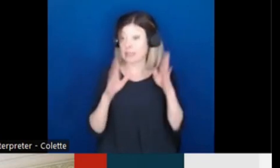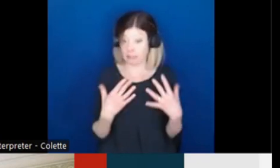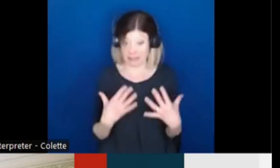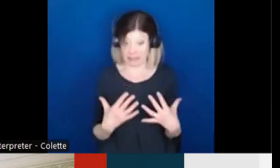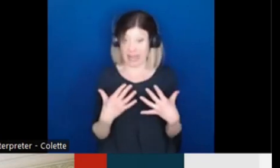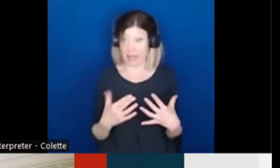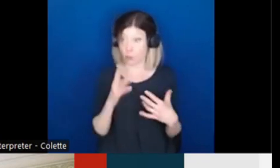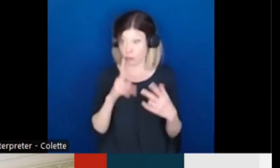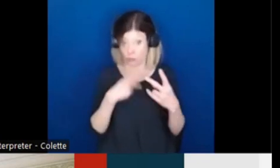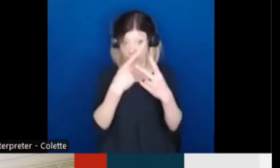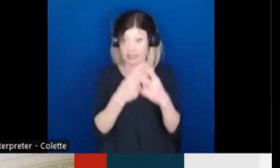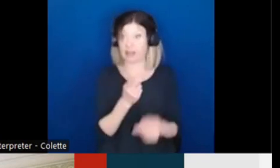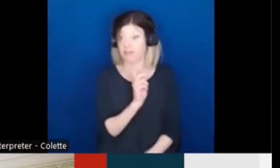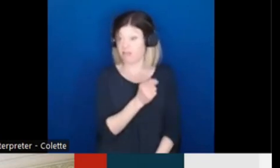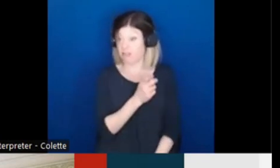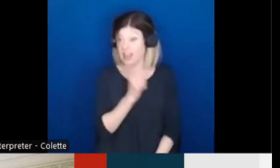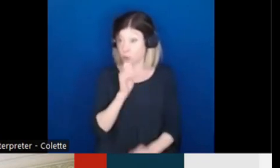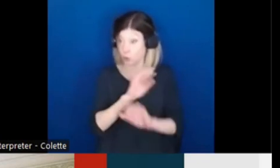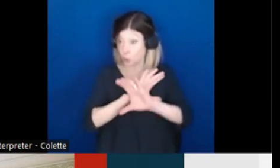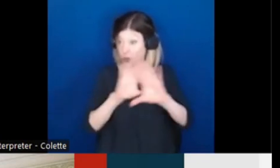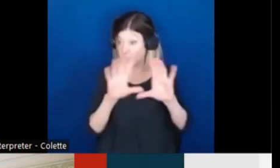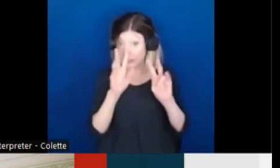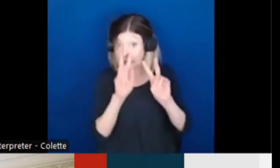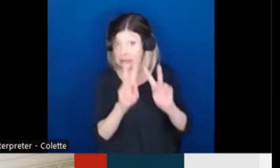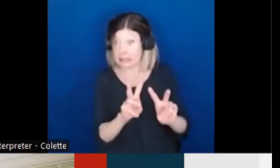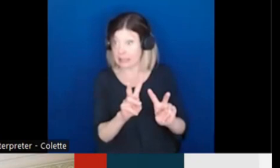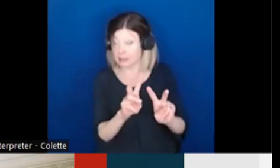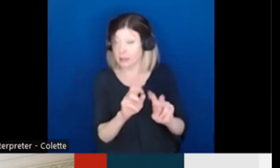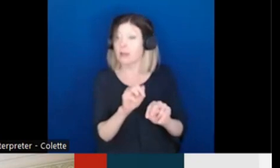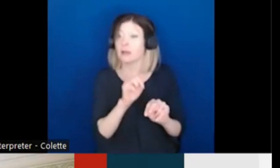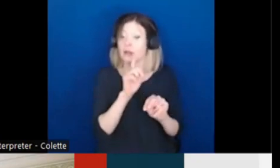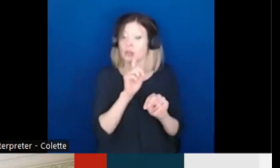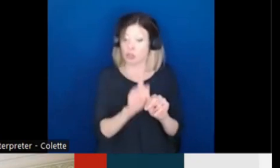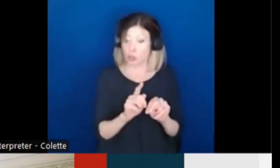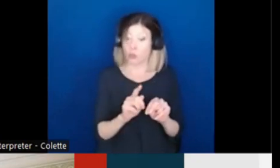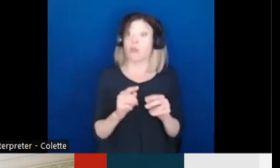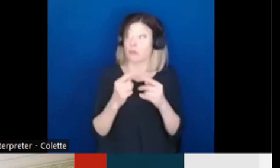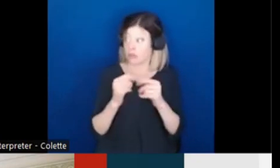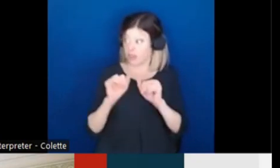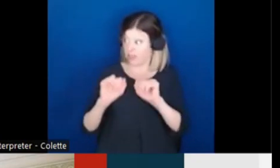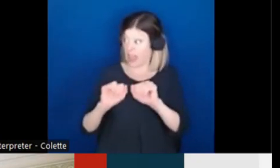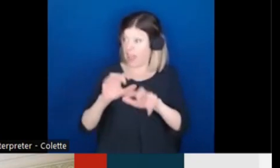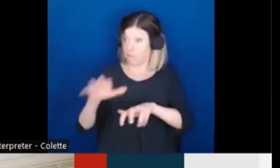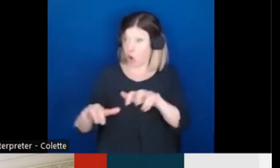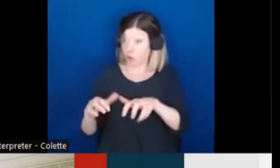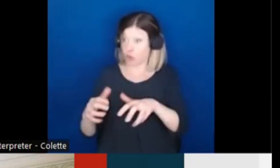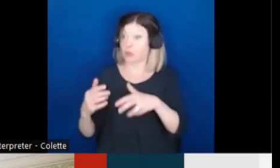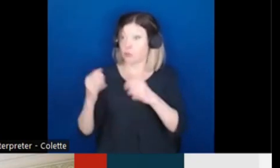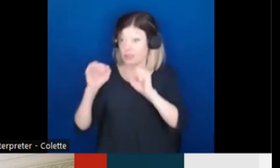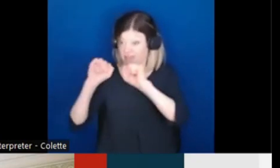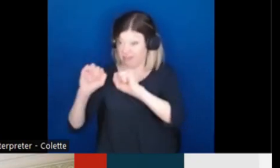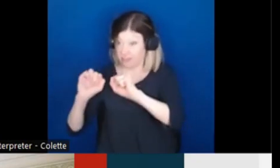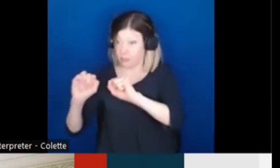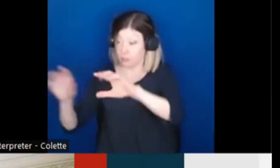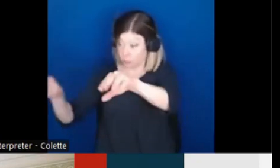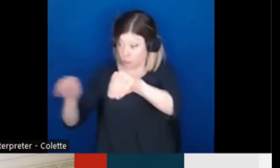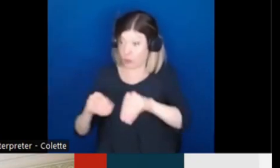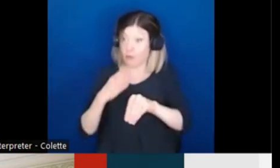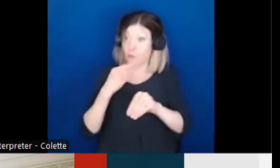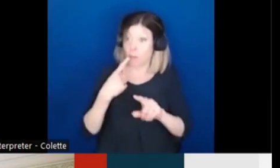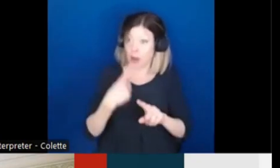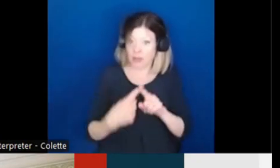it's our idea of the rooms. We've used what we've got, furniture. It's inevitably that it would